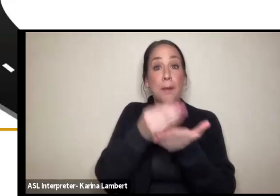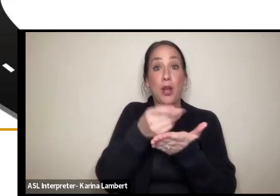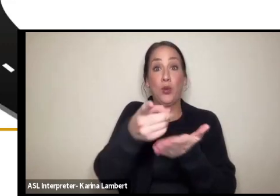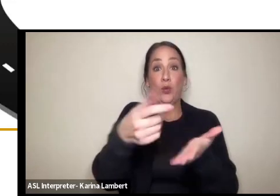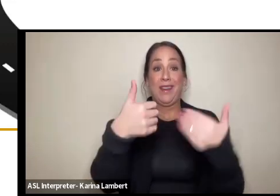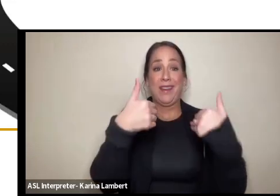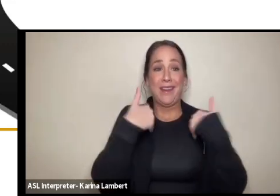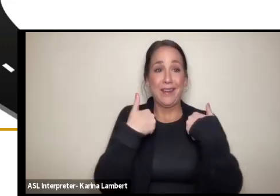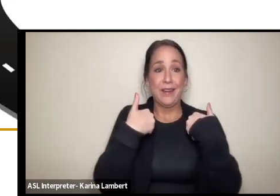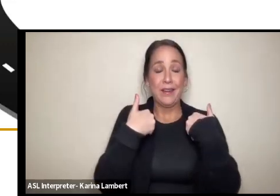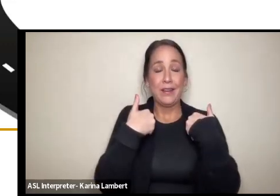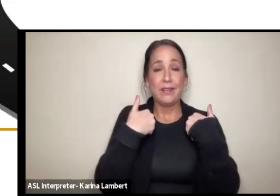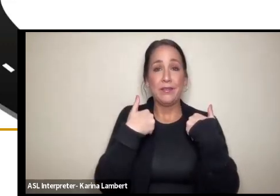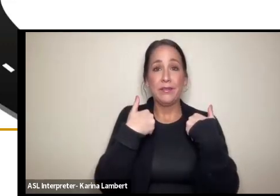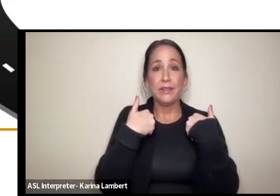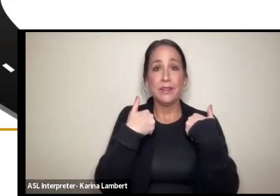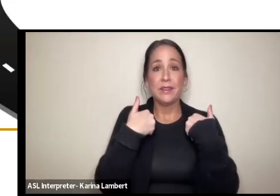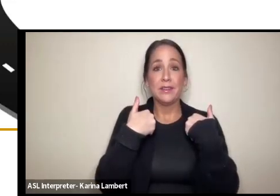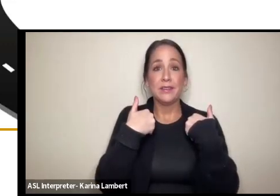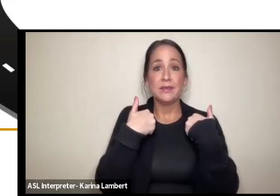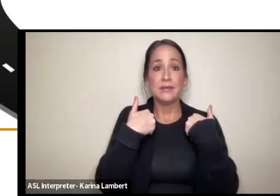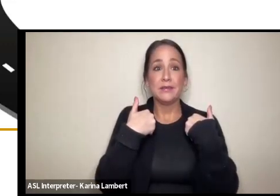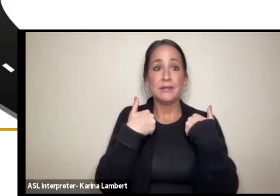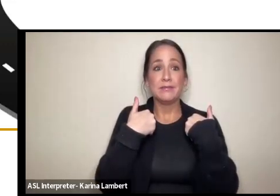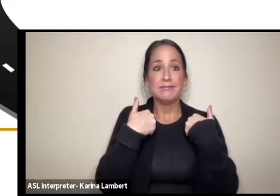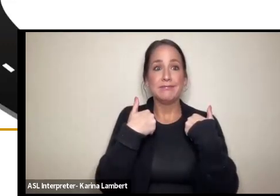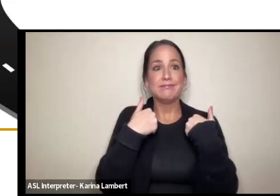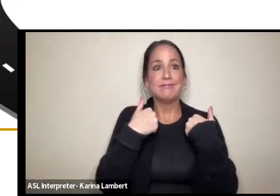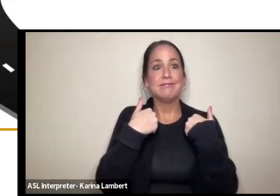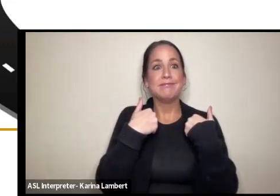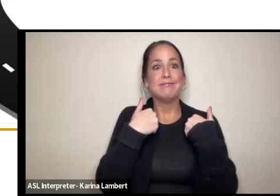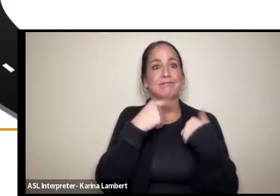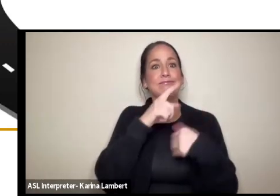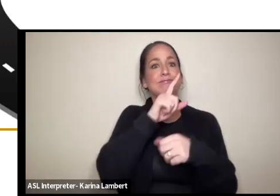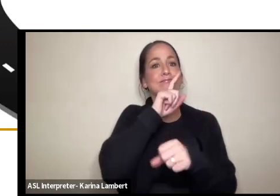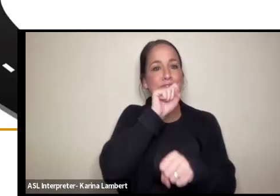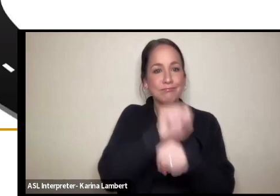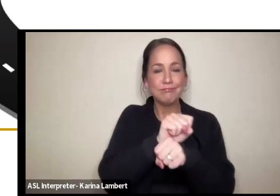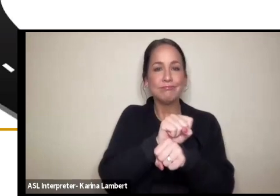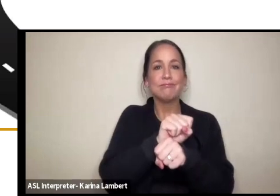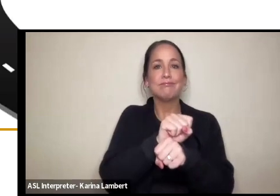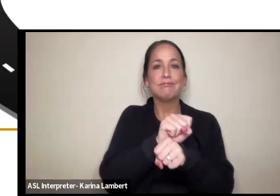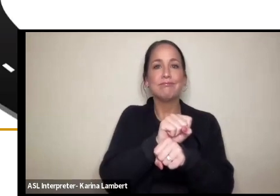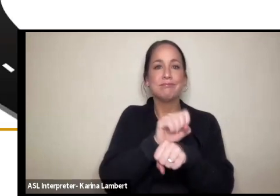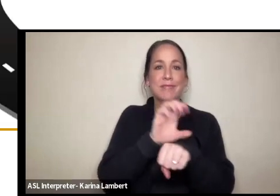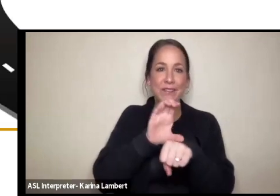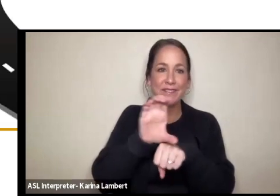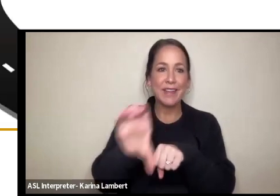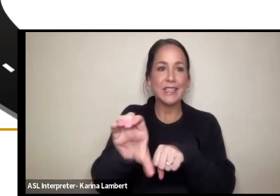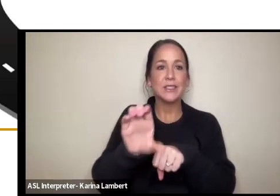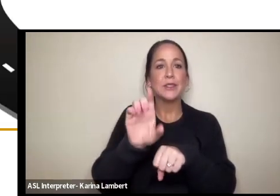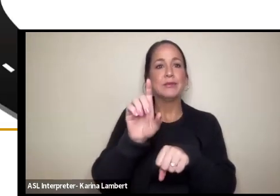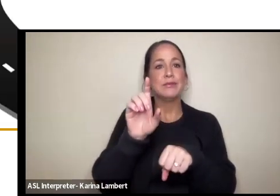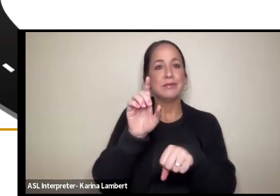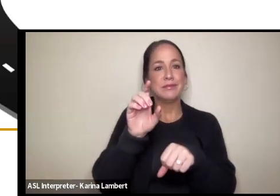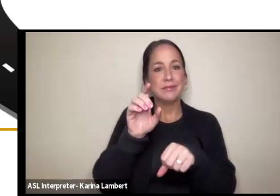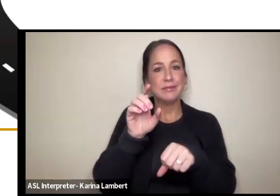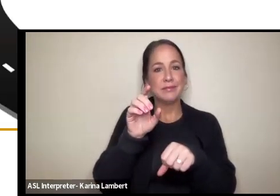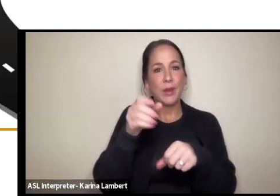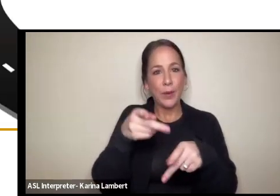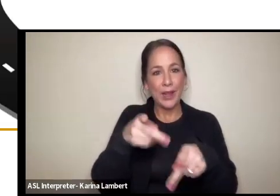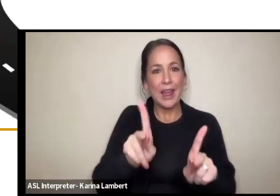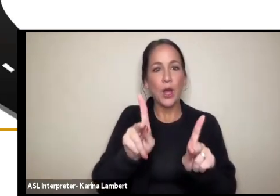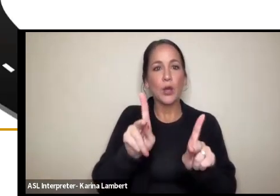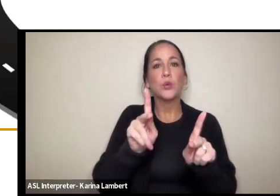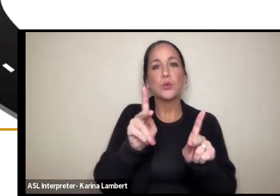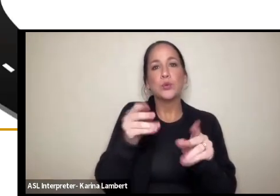have are actually in a vehicle that would allow you to leave to another person